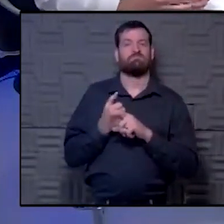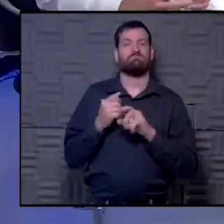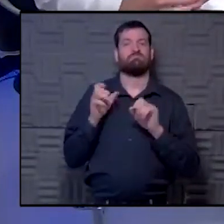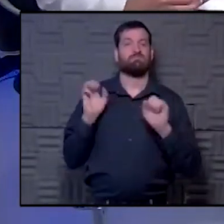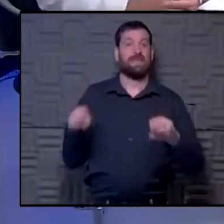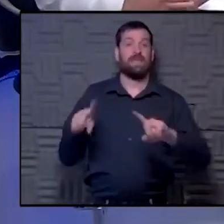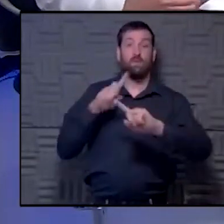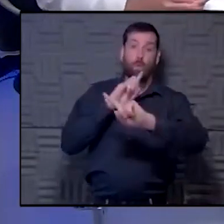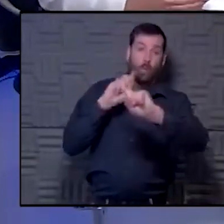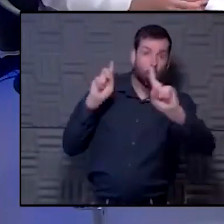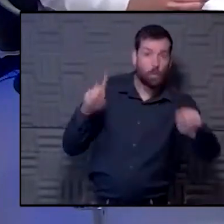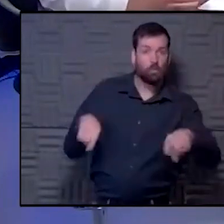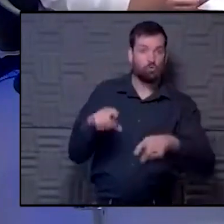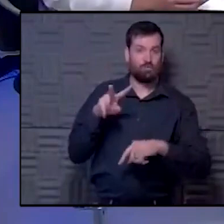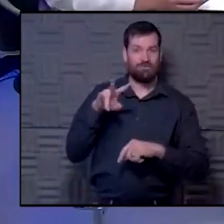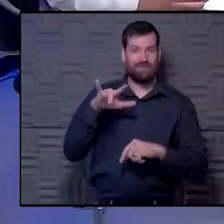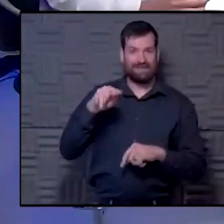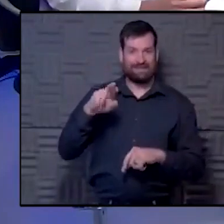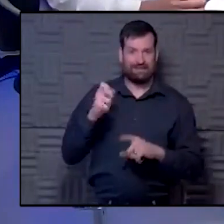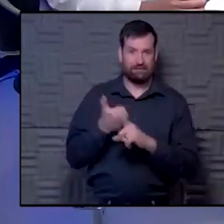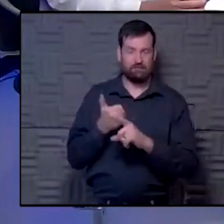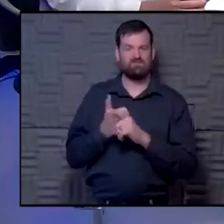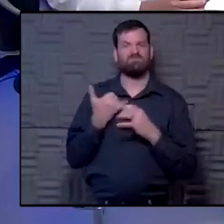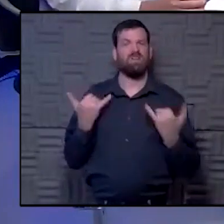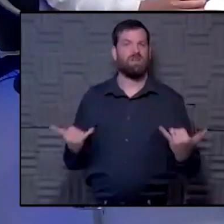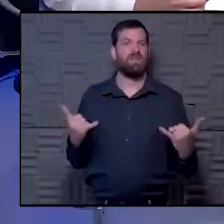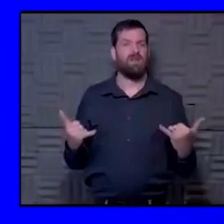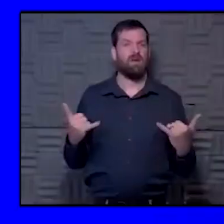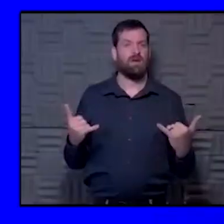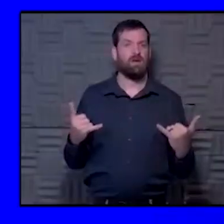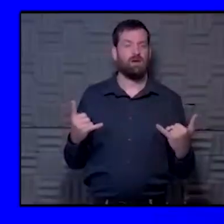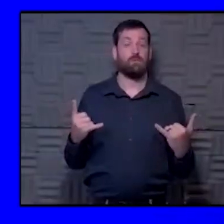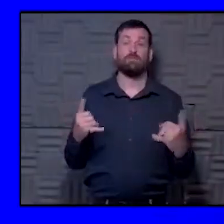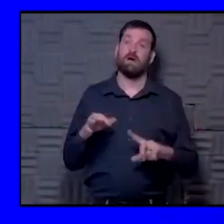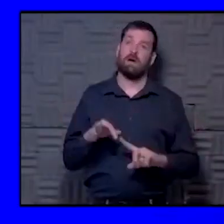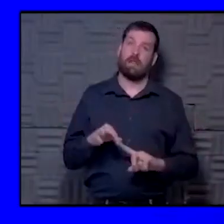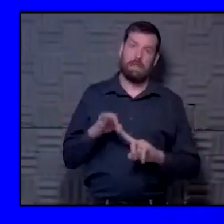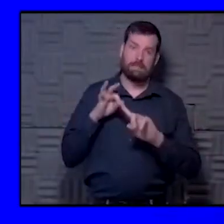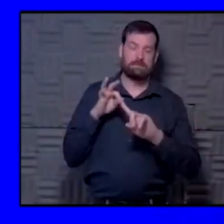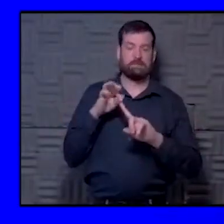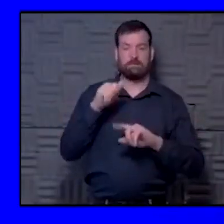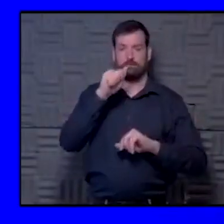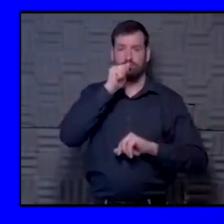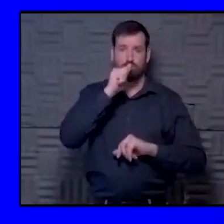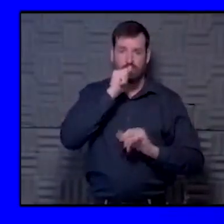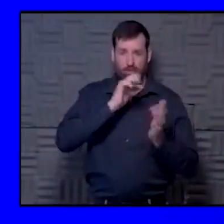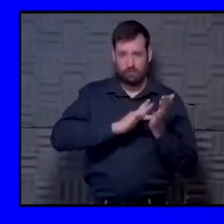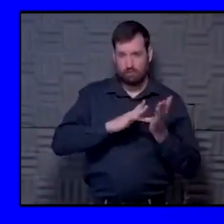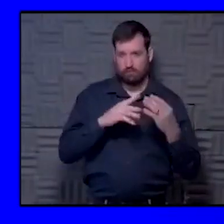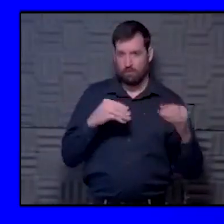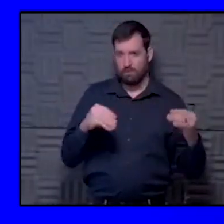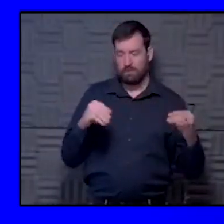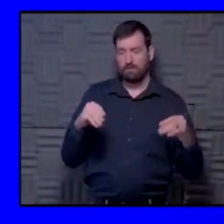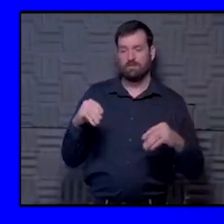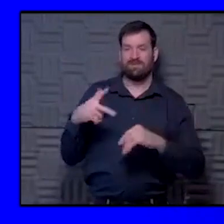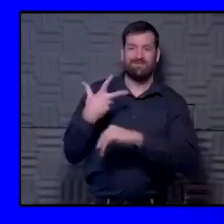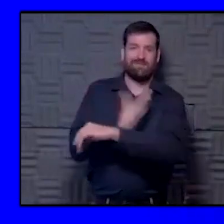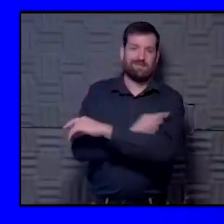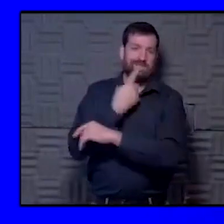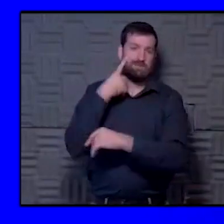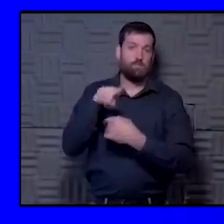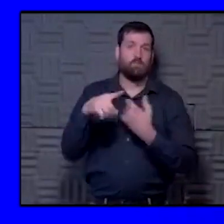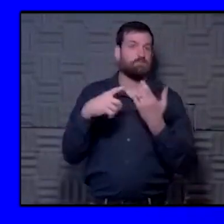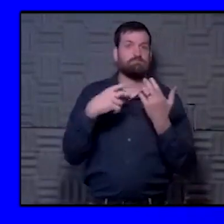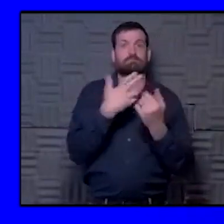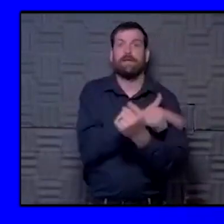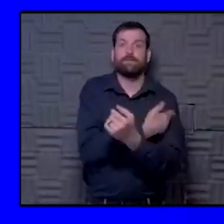order vaccine themselves. Right now, I believe the vaccines, unless it's those private pharmacies, the vaccines for, say, hospitals,